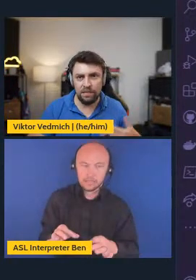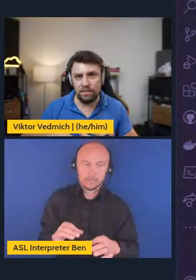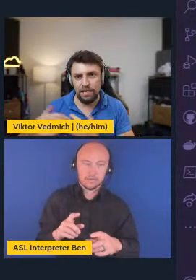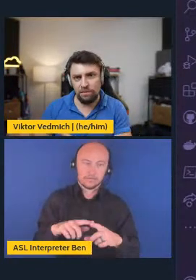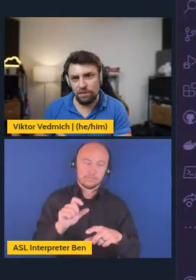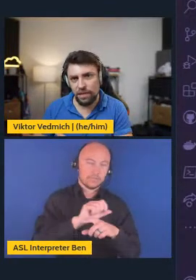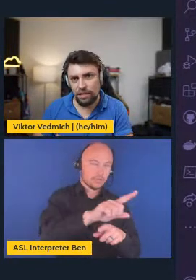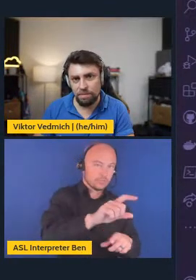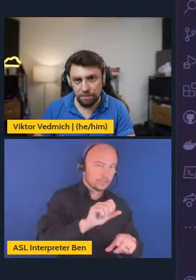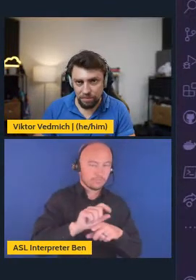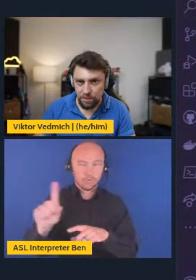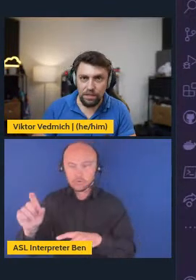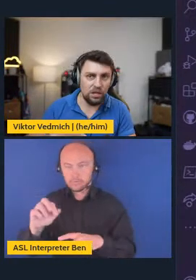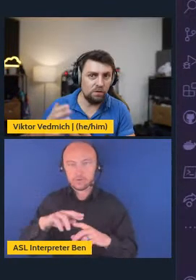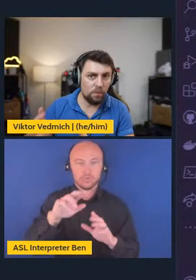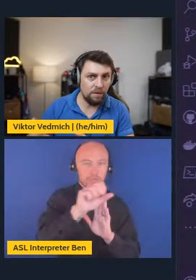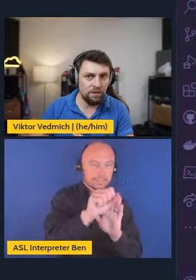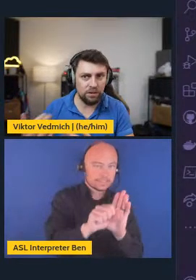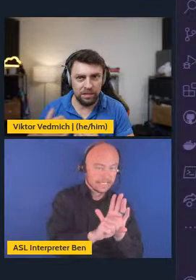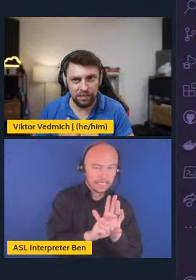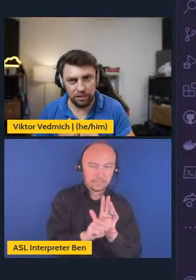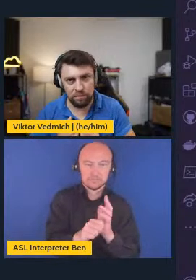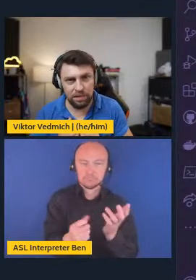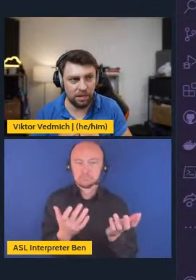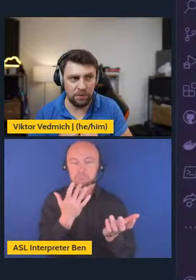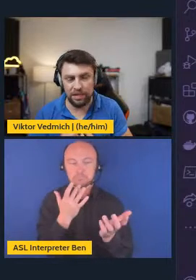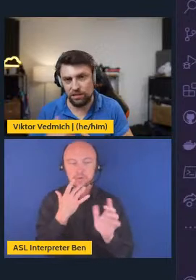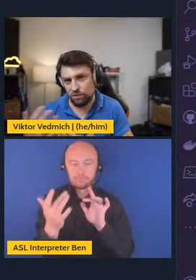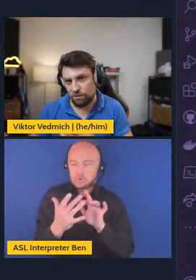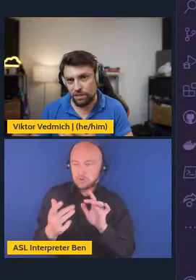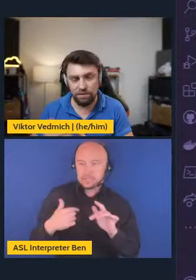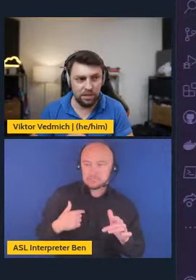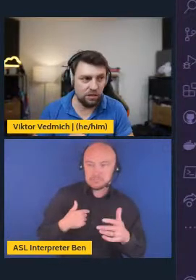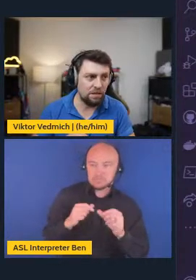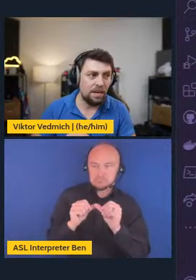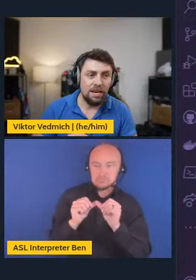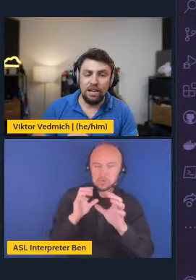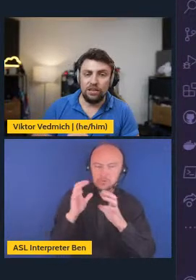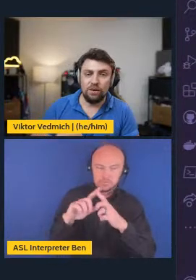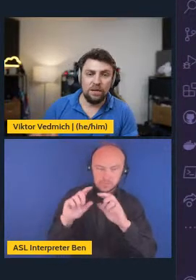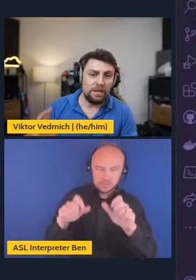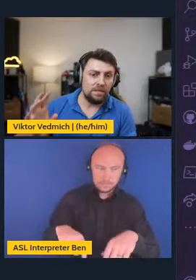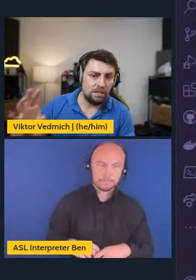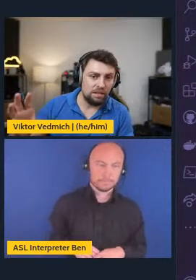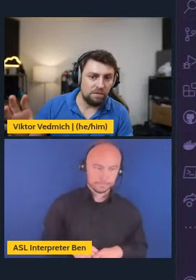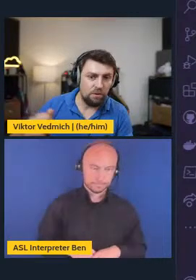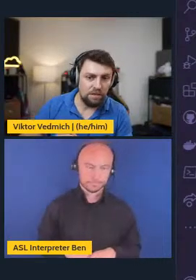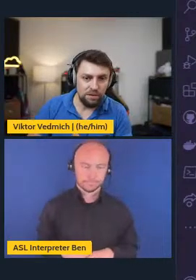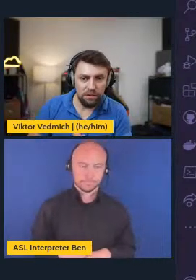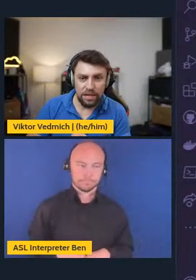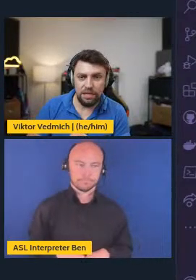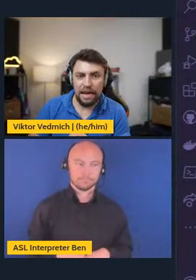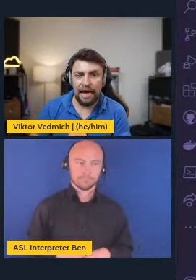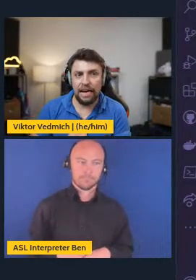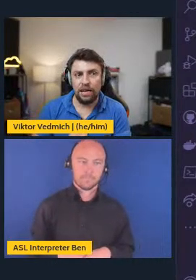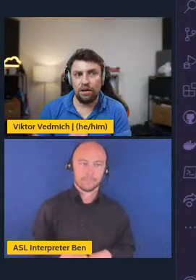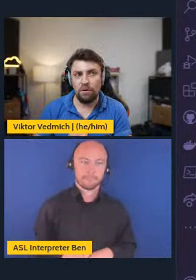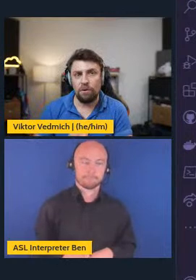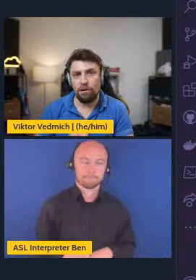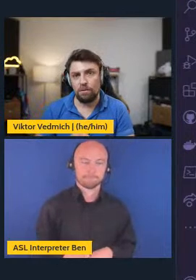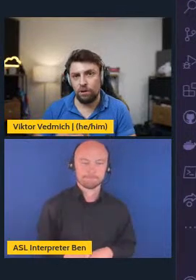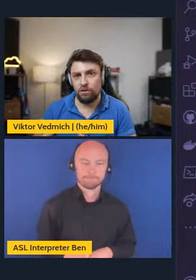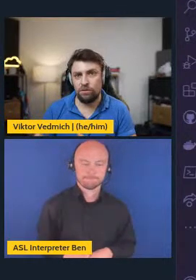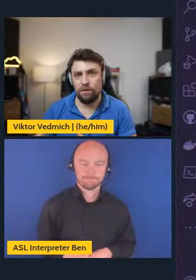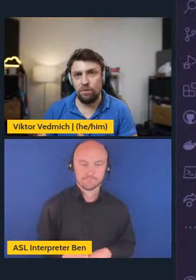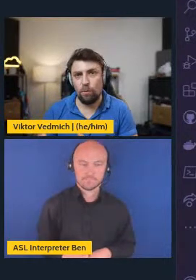deployments and stateful set. If you prefer, you can contact with me and we continue this conversation. So anyway, for stateful set, I